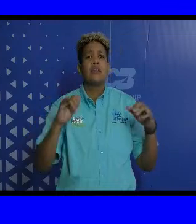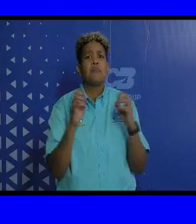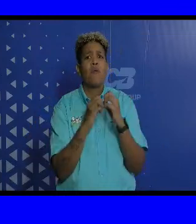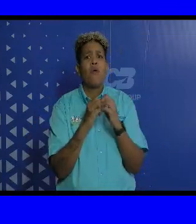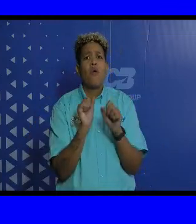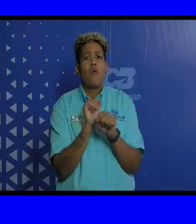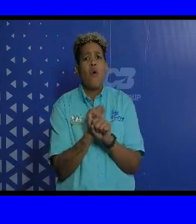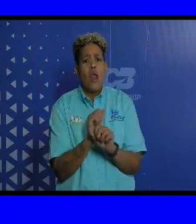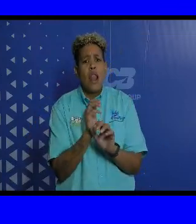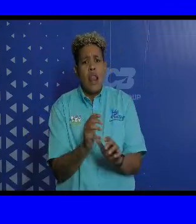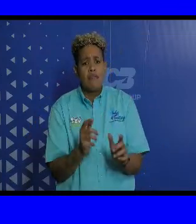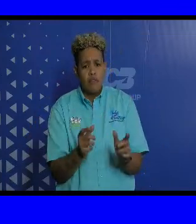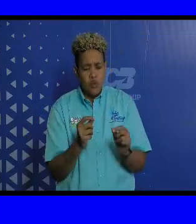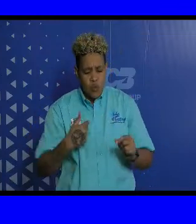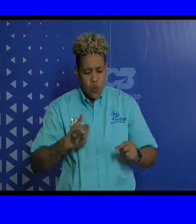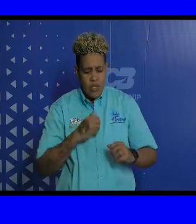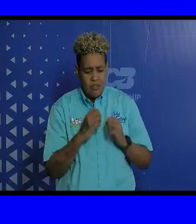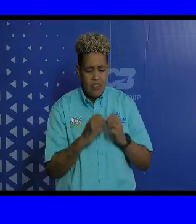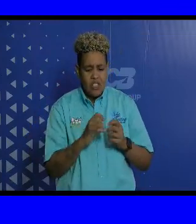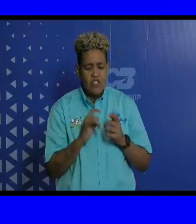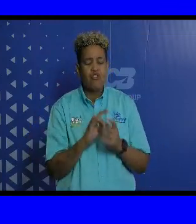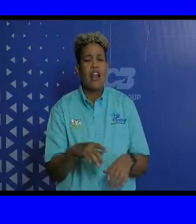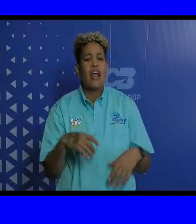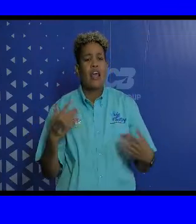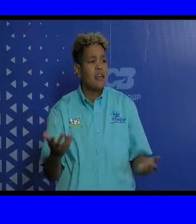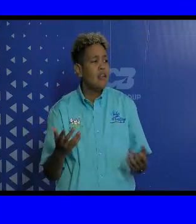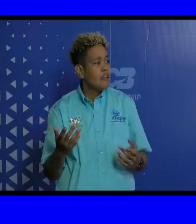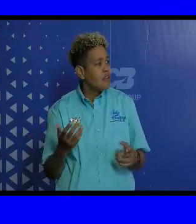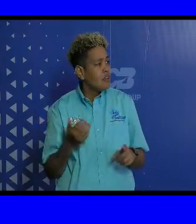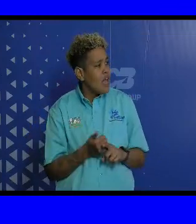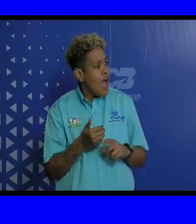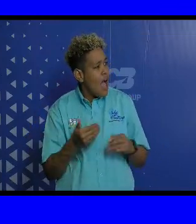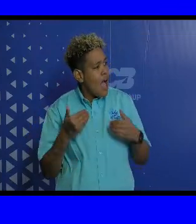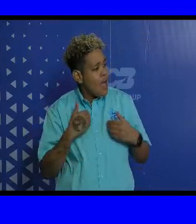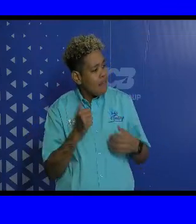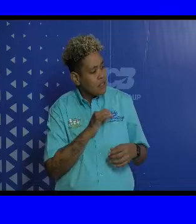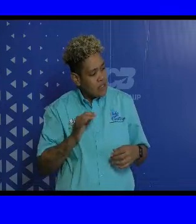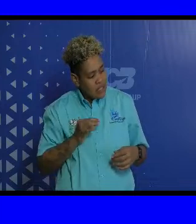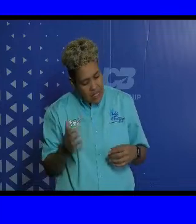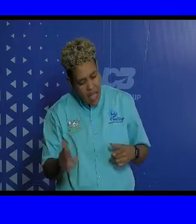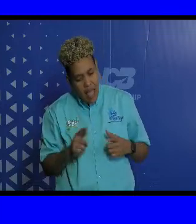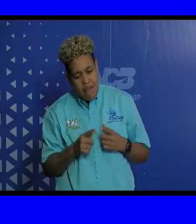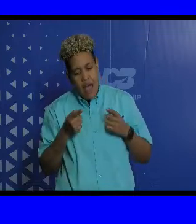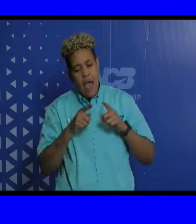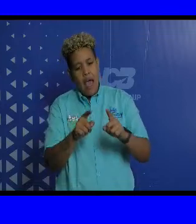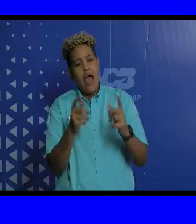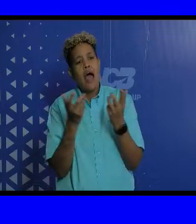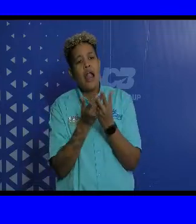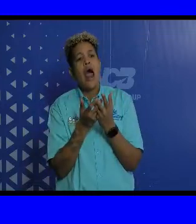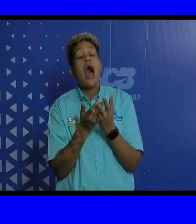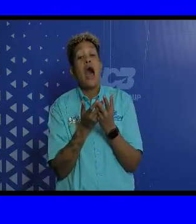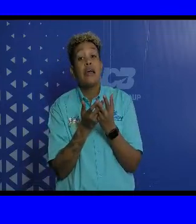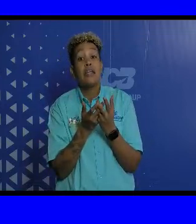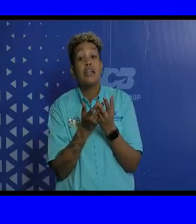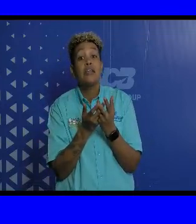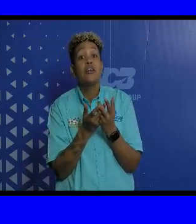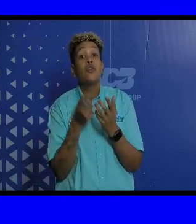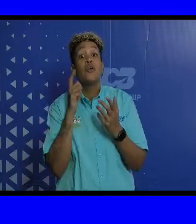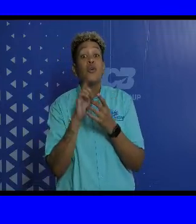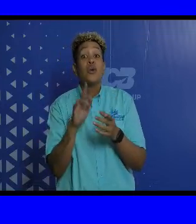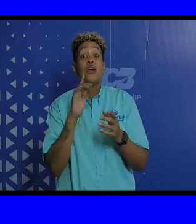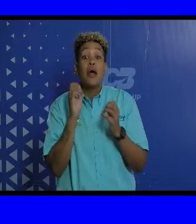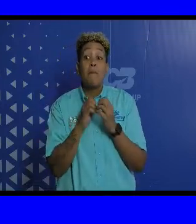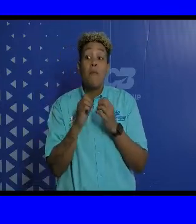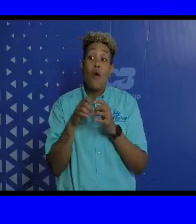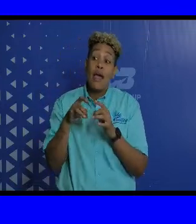of work to be done. We have righted in terms of have the staff align to being a lot